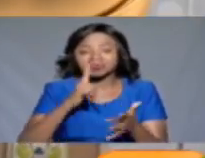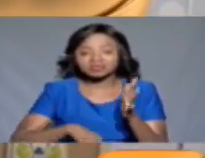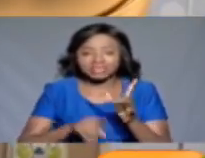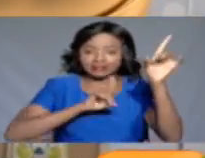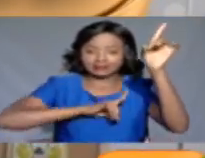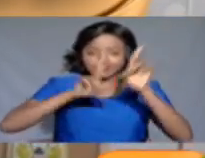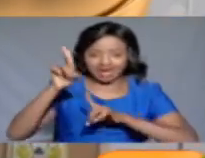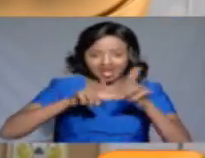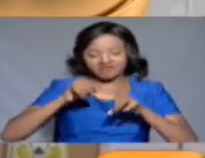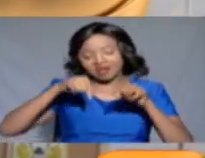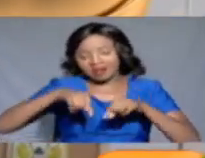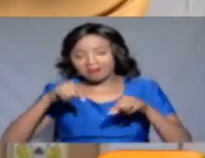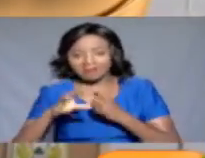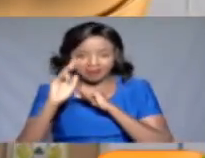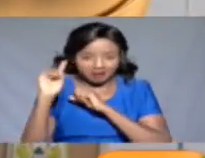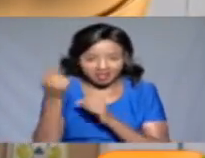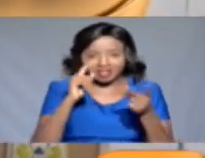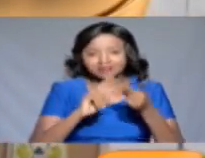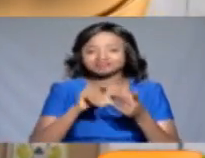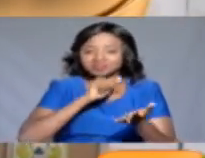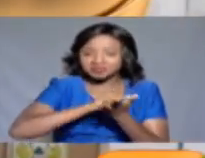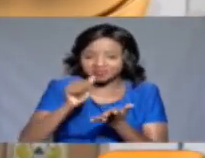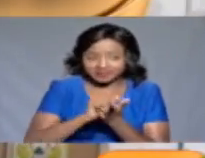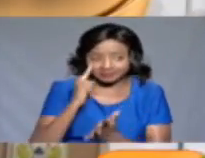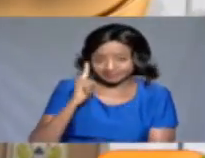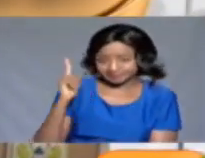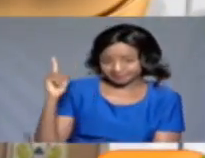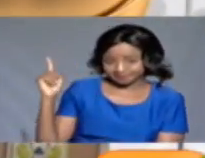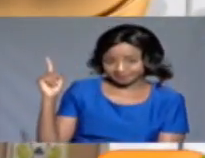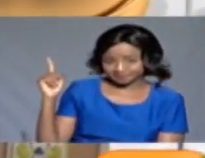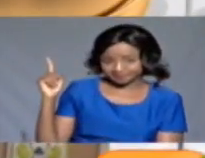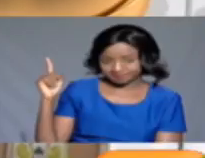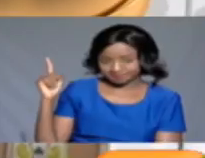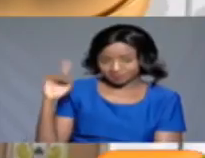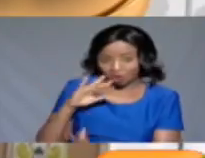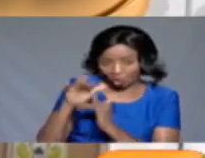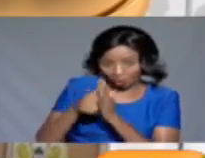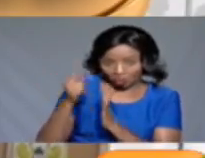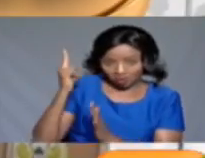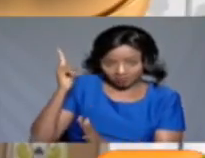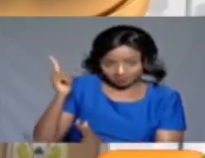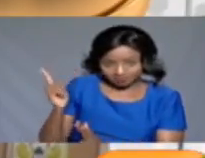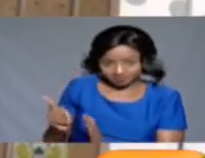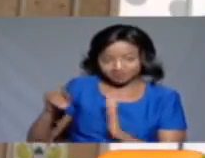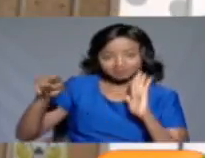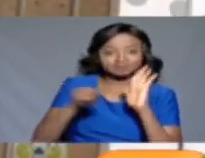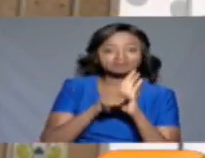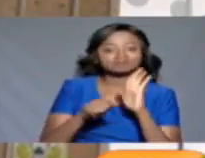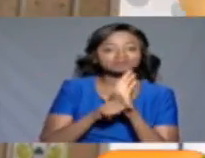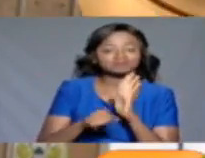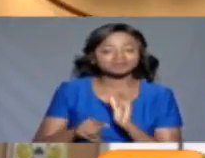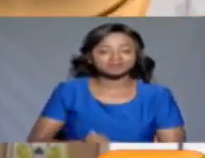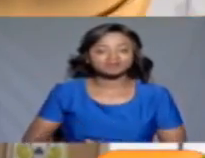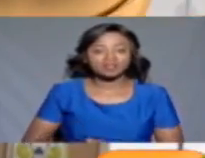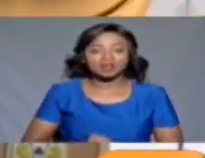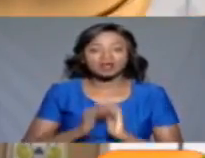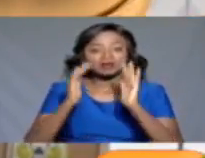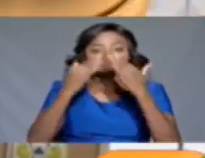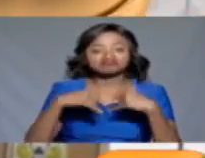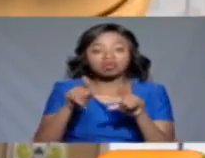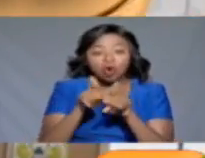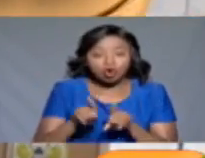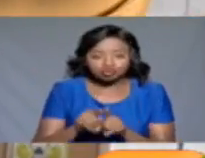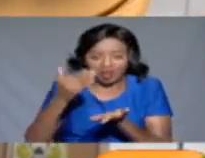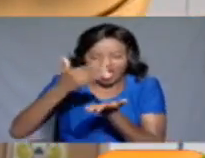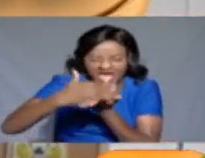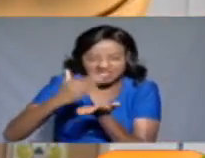transport costs, printing and advertising, as well as rent for extra office space. The Commission's training expenses will be reduced